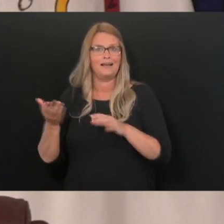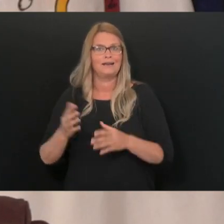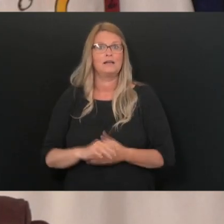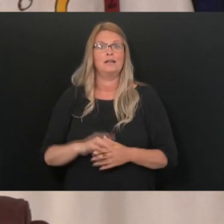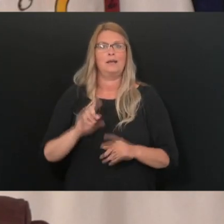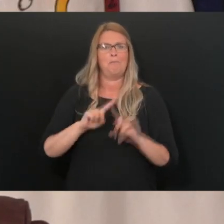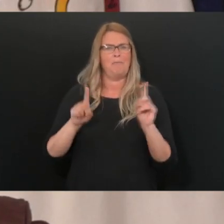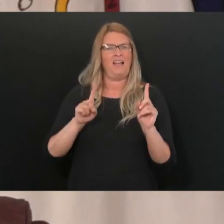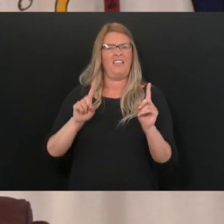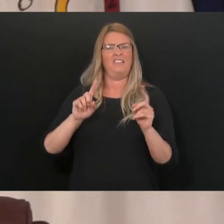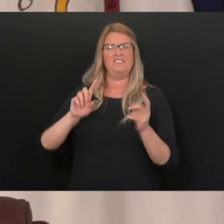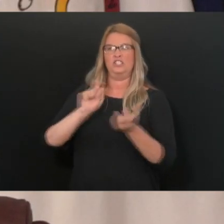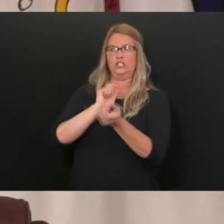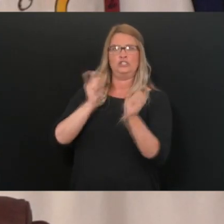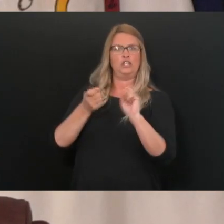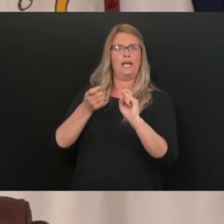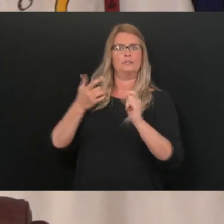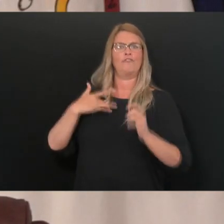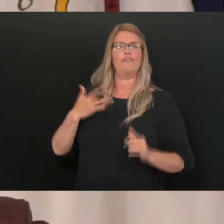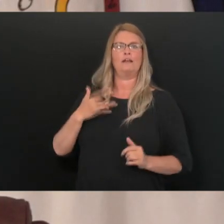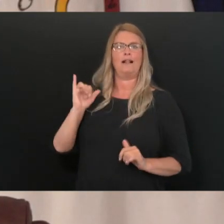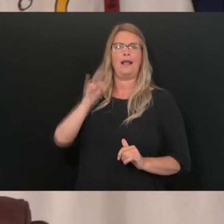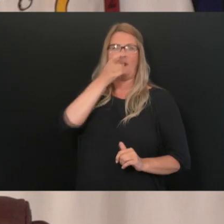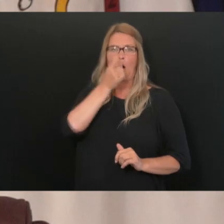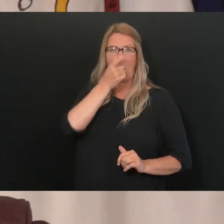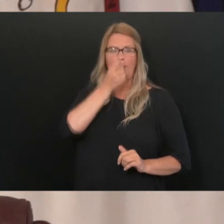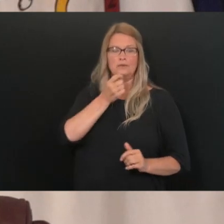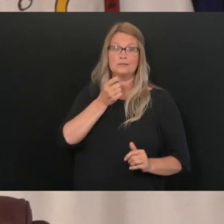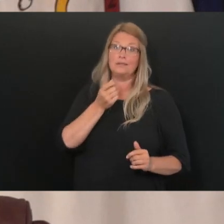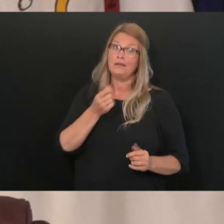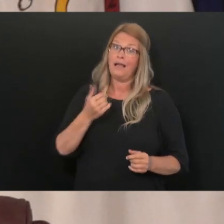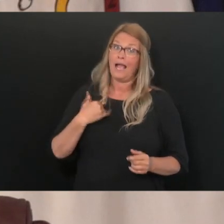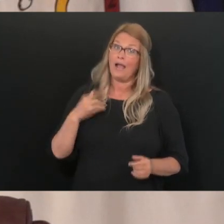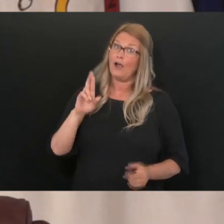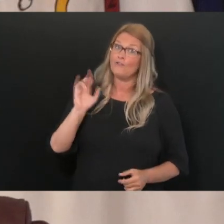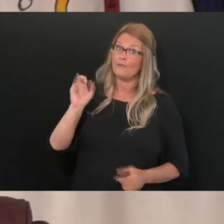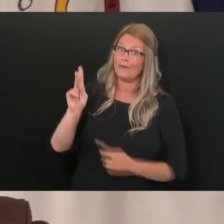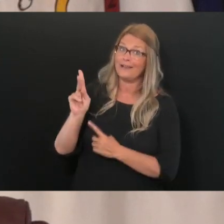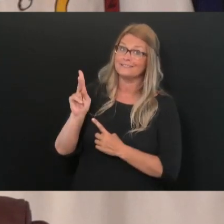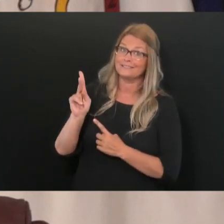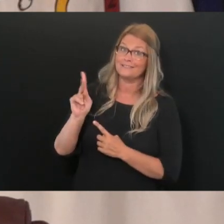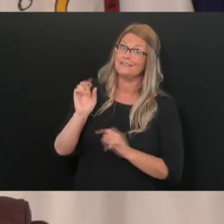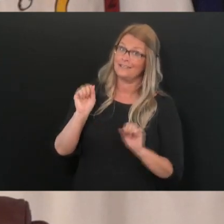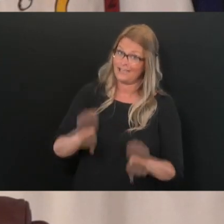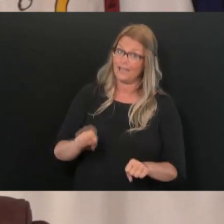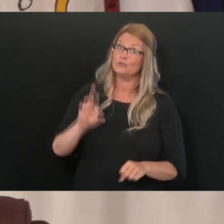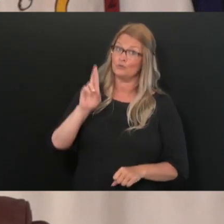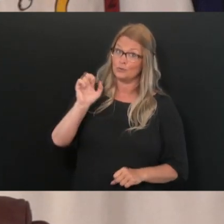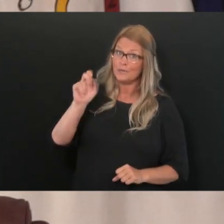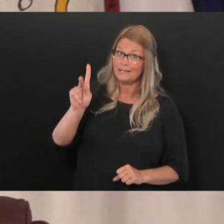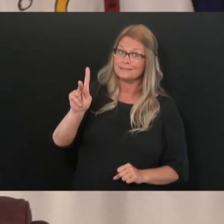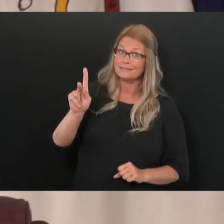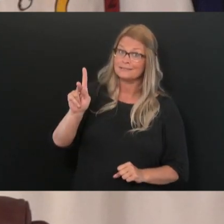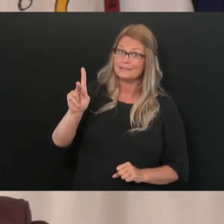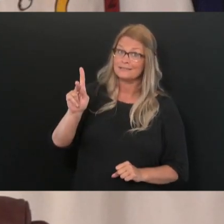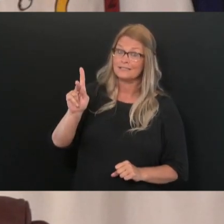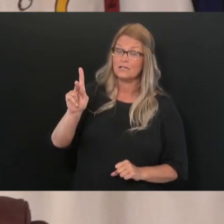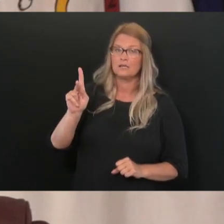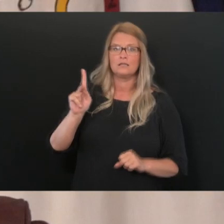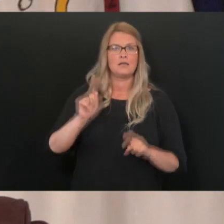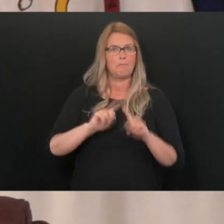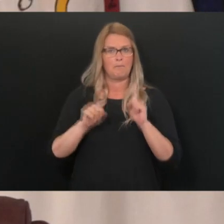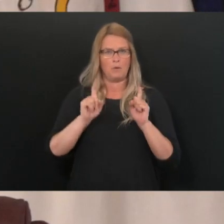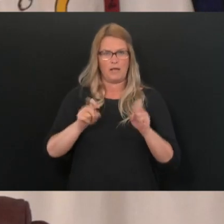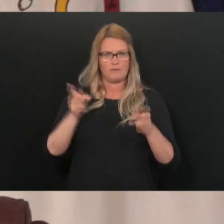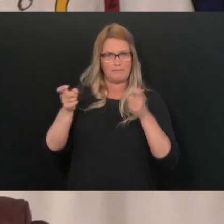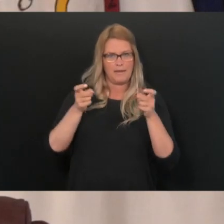cold. And so yeah, there's risk. There's real risk. And we got to manage